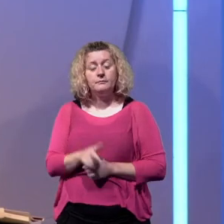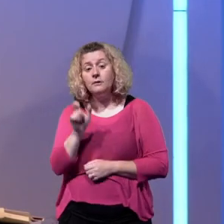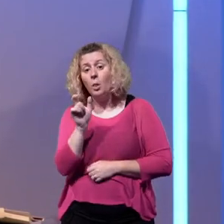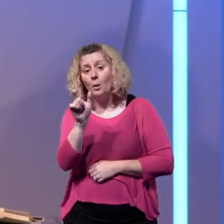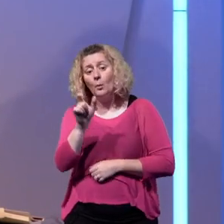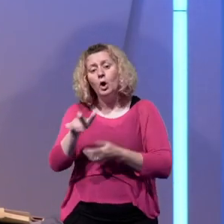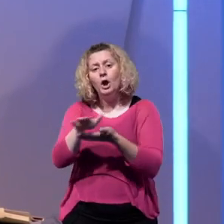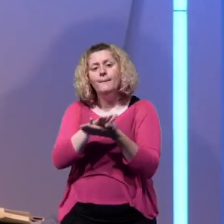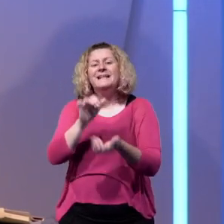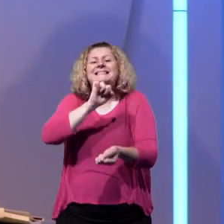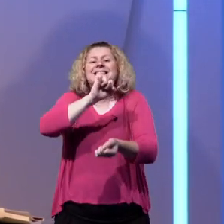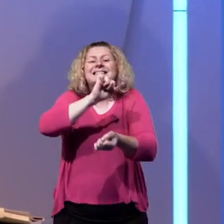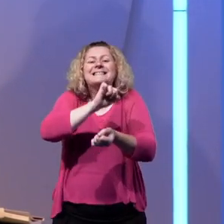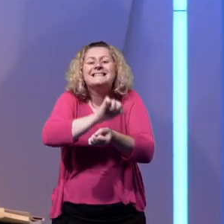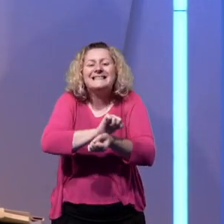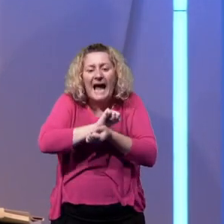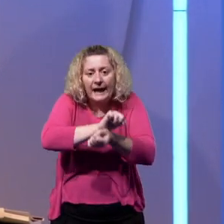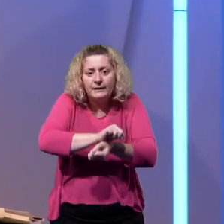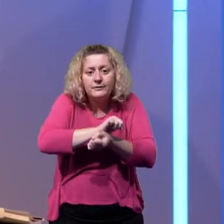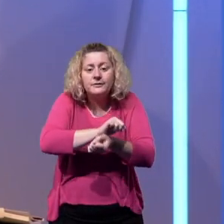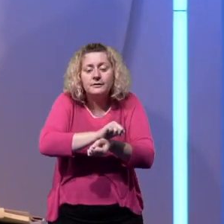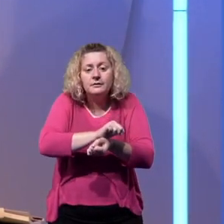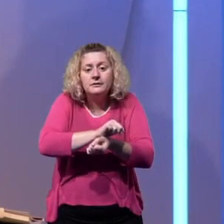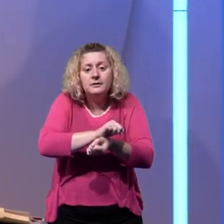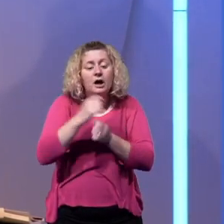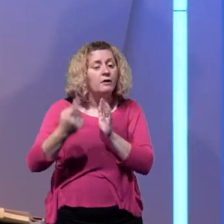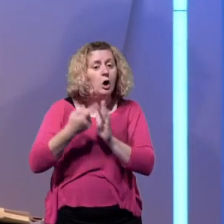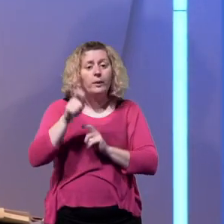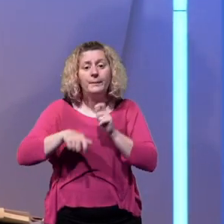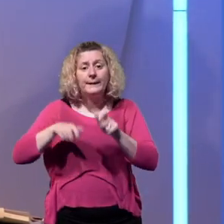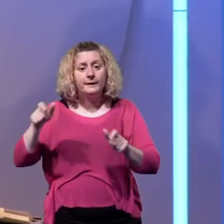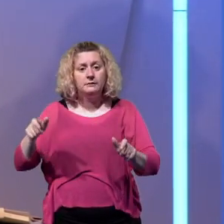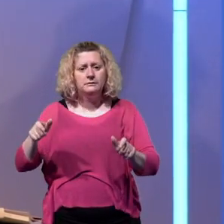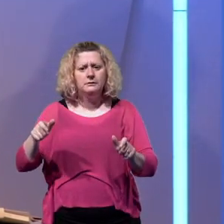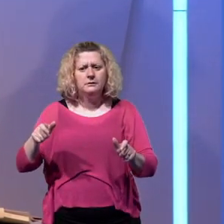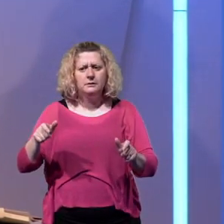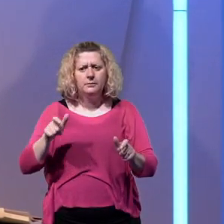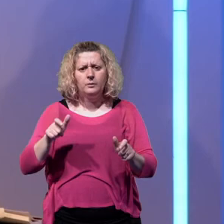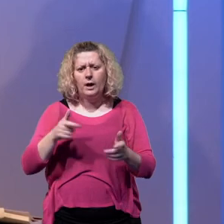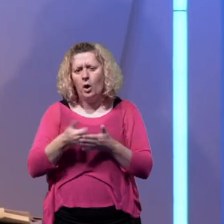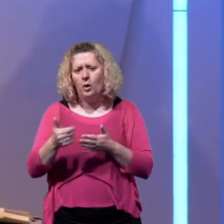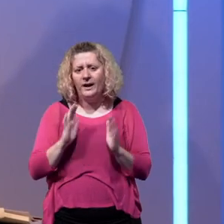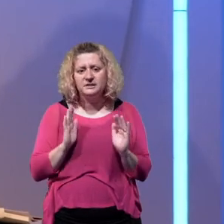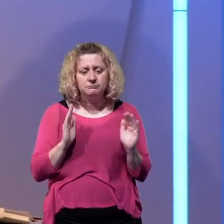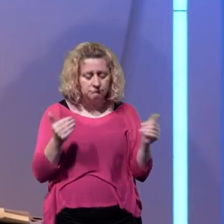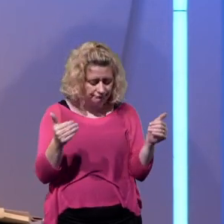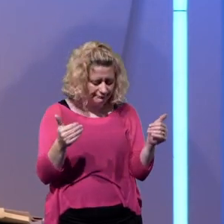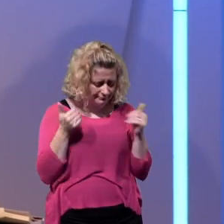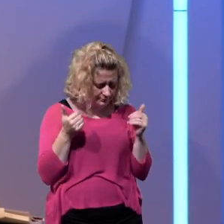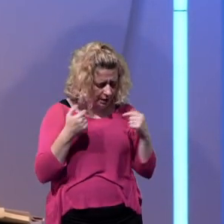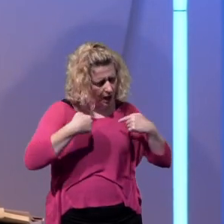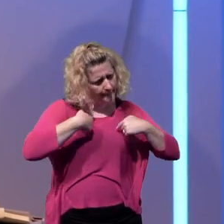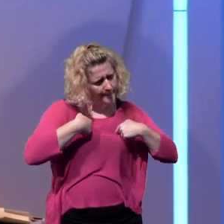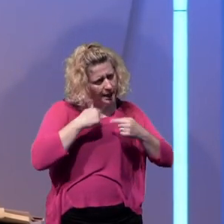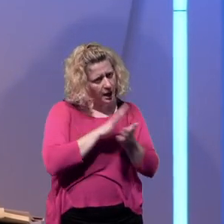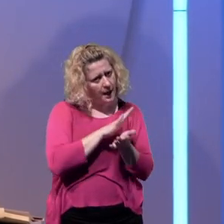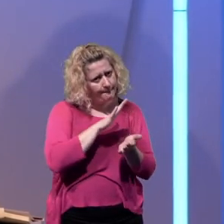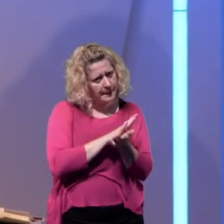a slave of others. And yet we spend our whole time asking, am I happy and am I fulfilled? Lord, have mercy upon